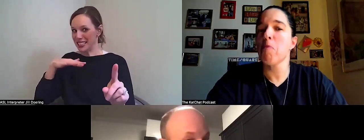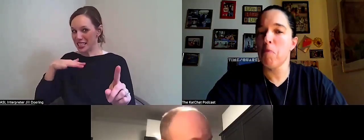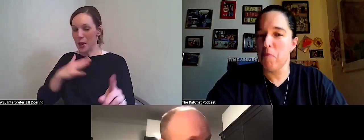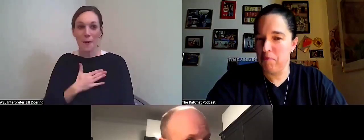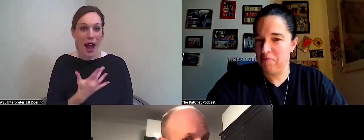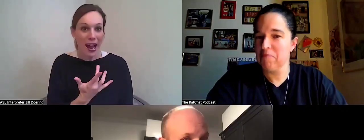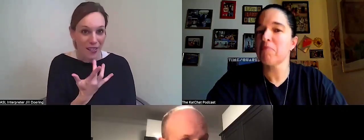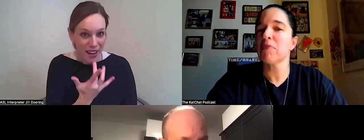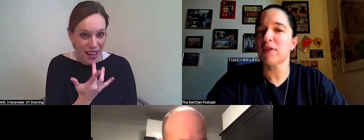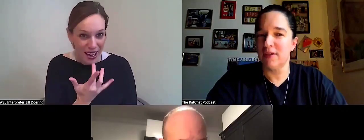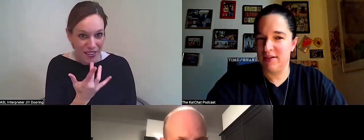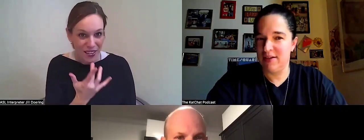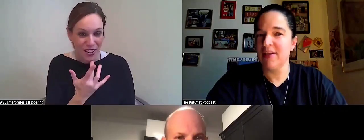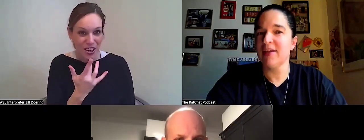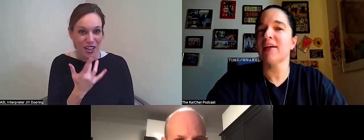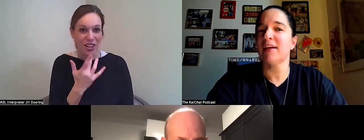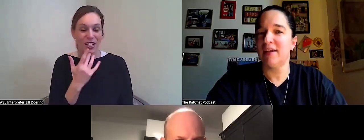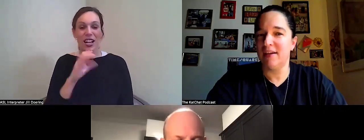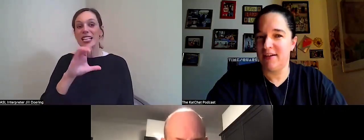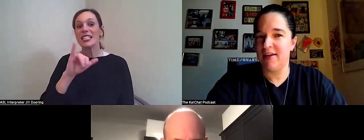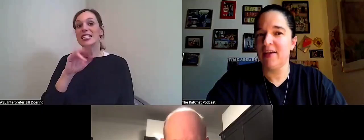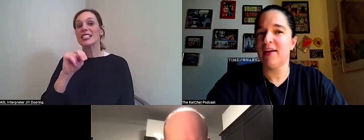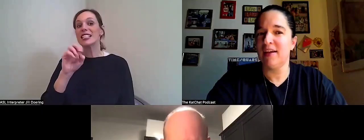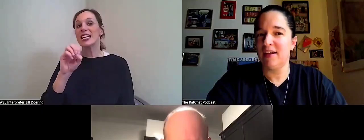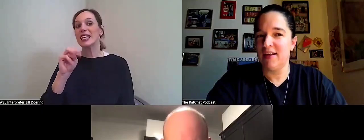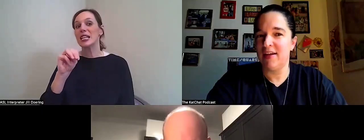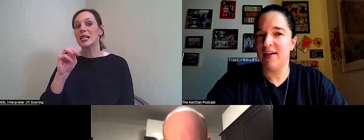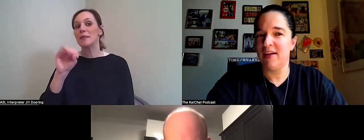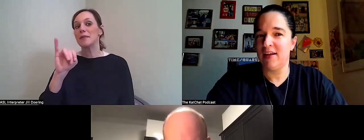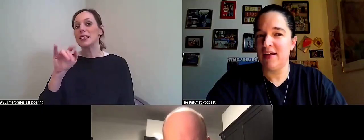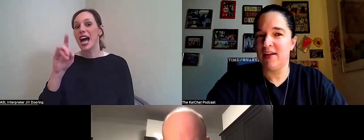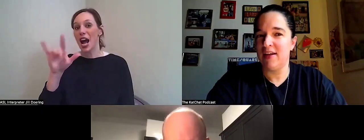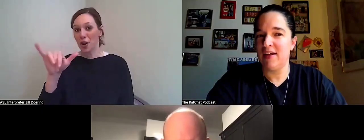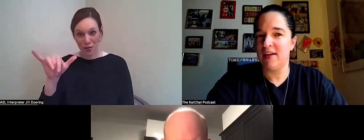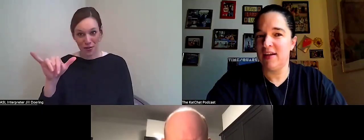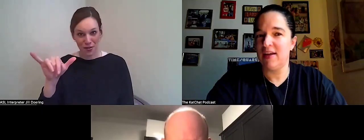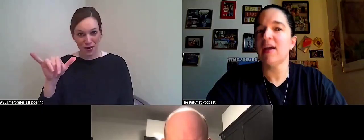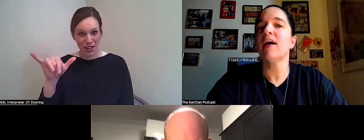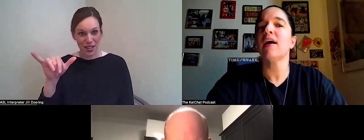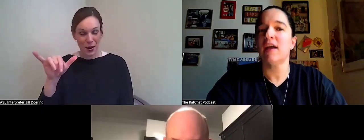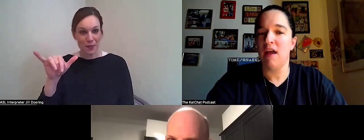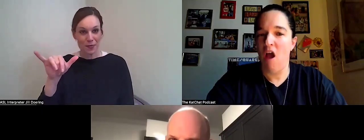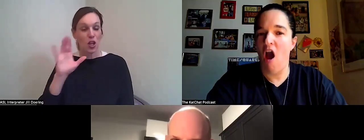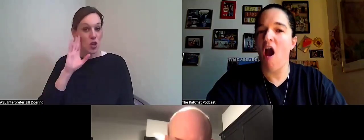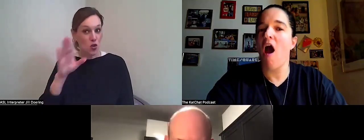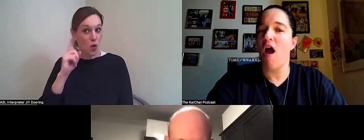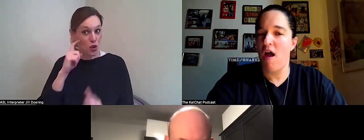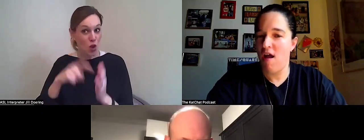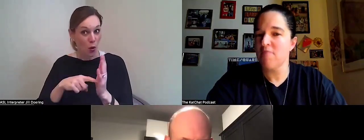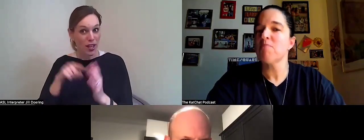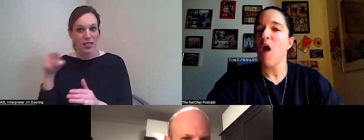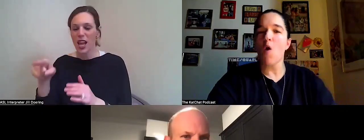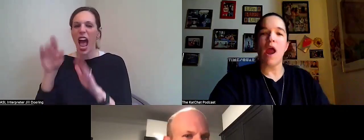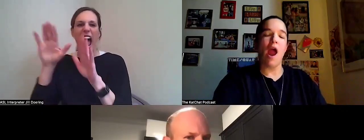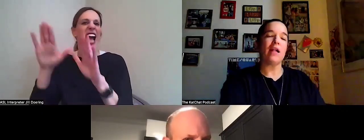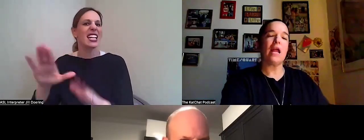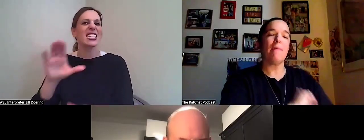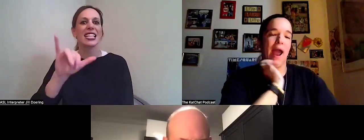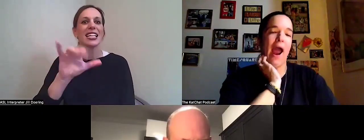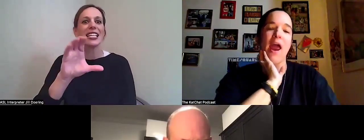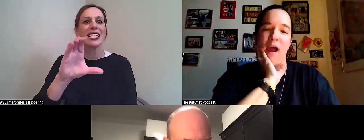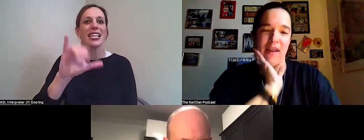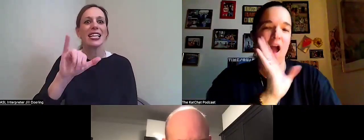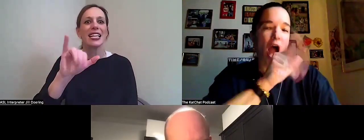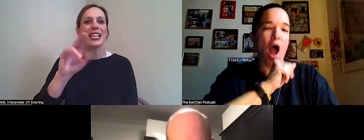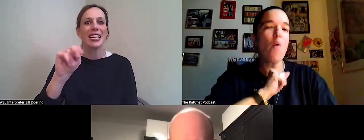favorite cinematographer, the photographer, you will notice is excellent. It is Okay, I'll really keep